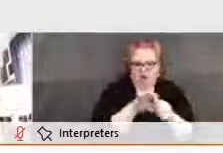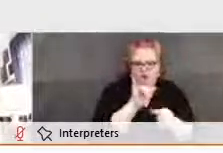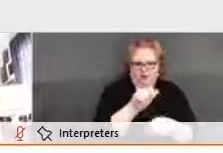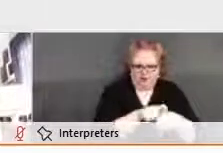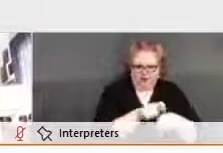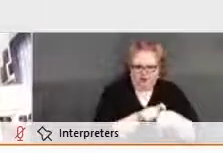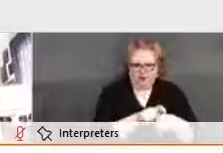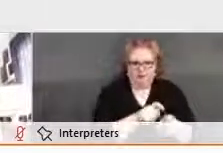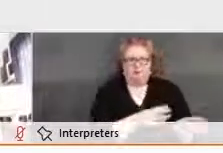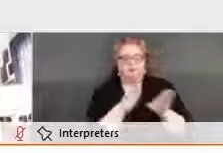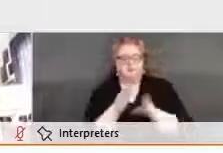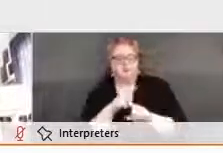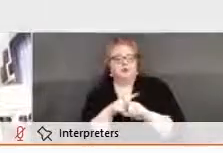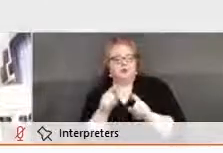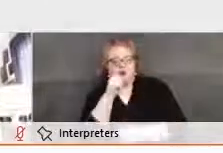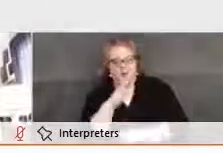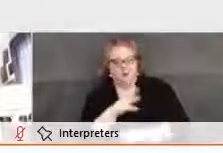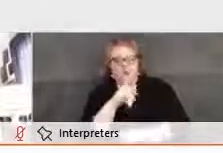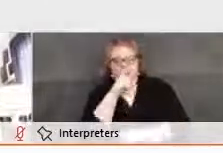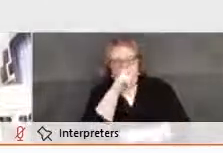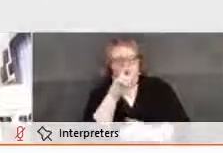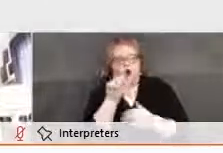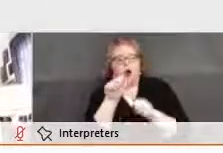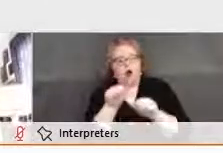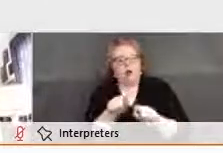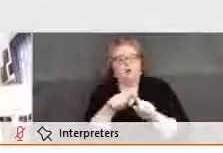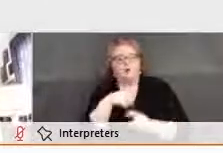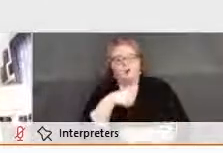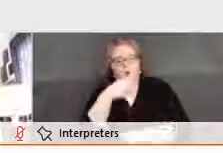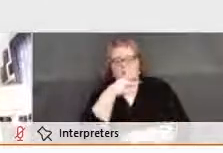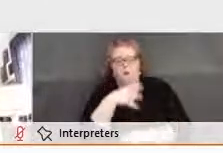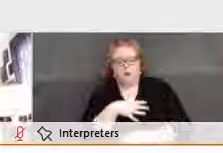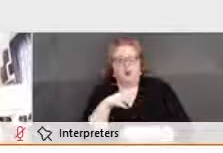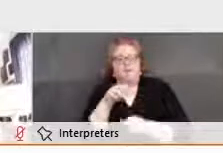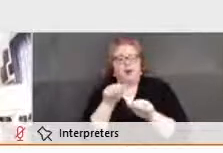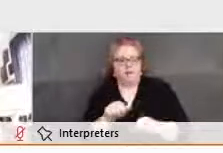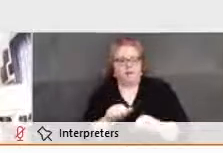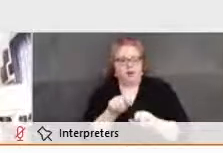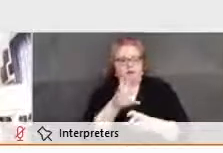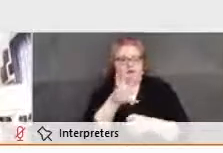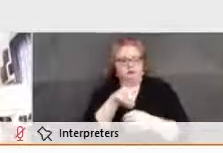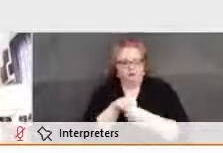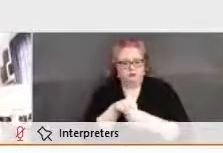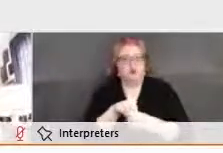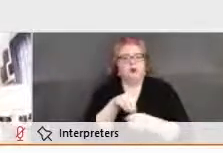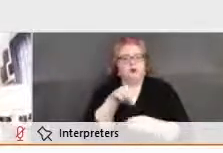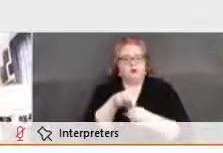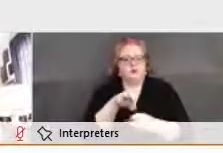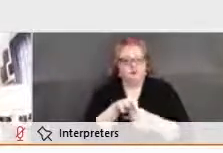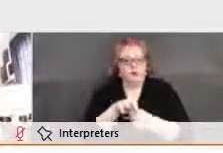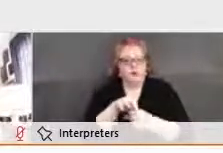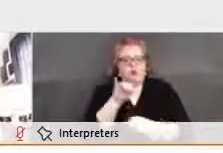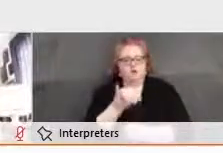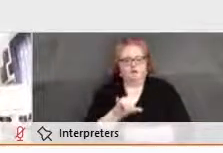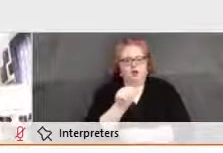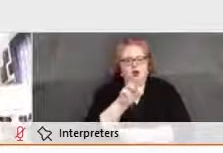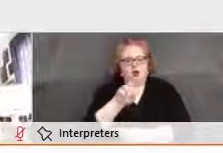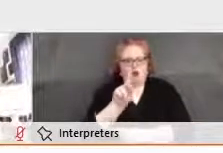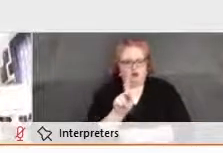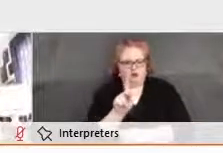been introduced in 1868 as part of the Arkansas Constitutional Convention, and no surprise, it was not